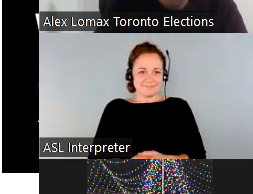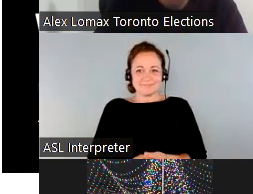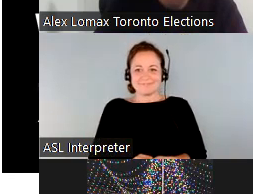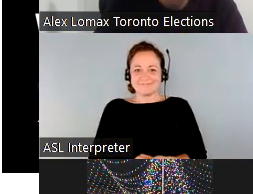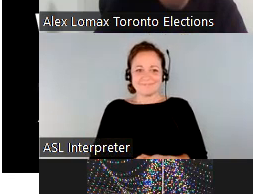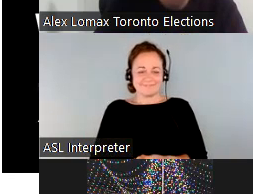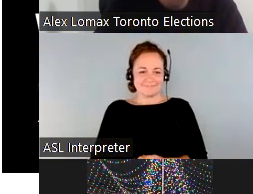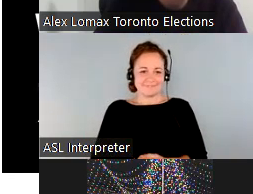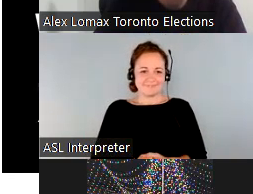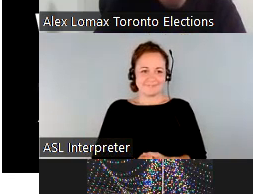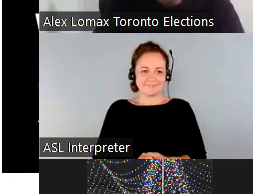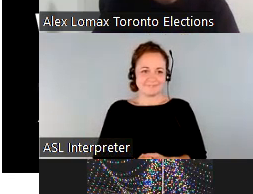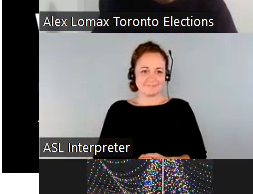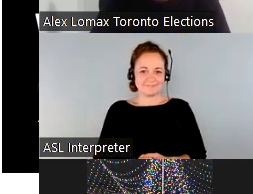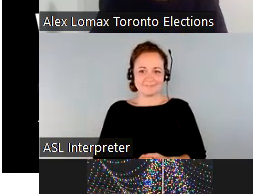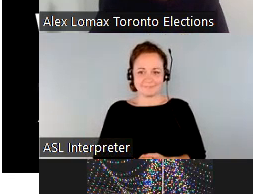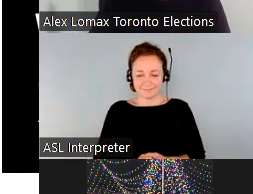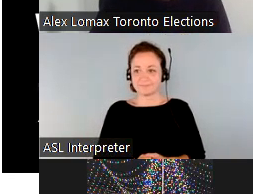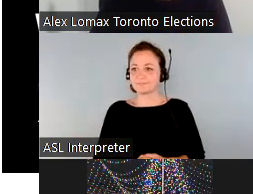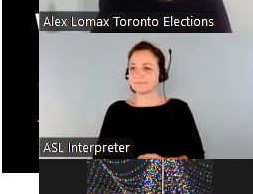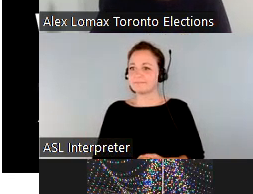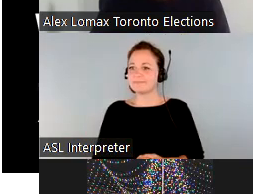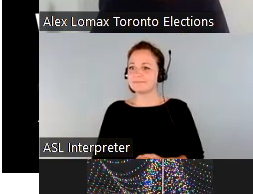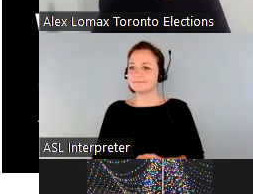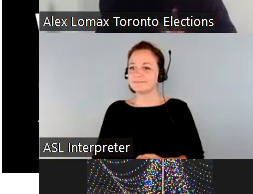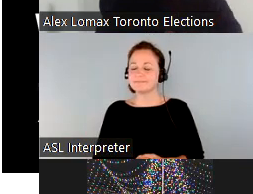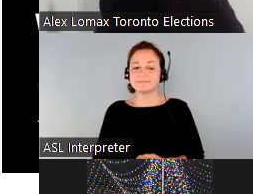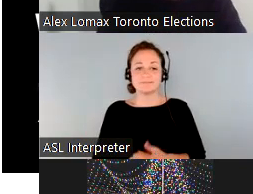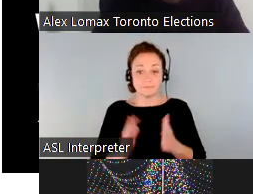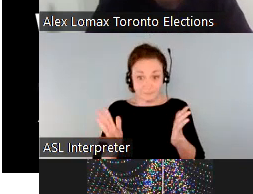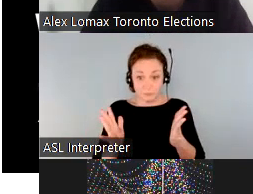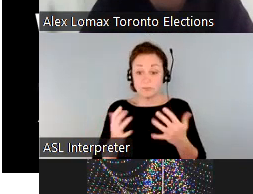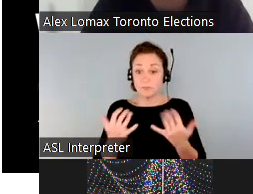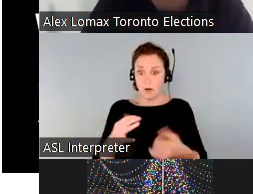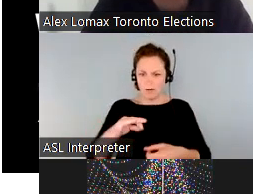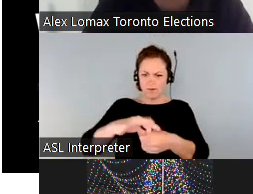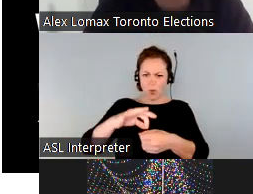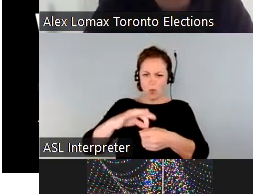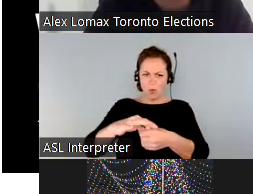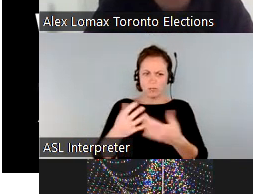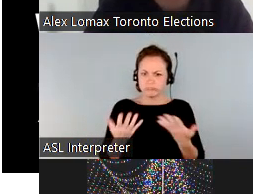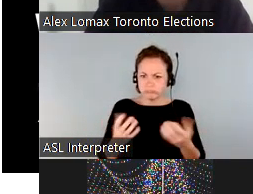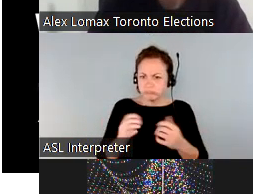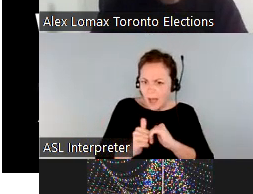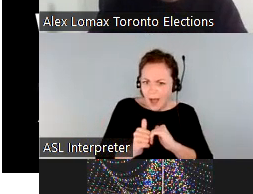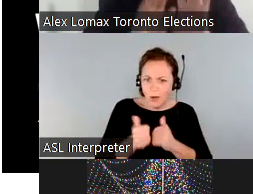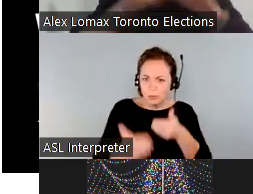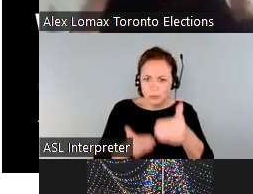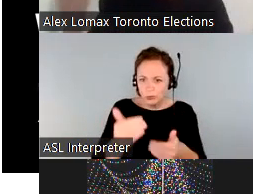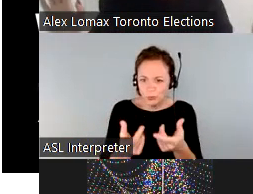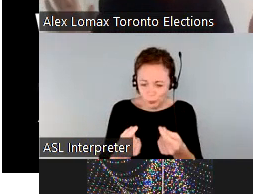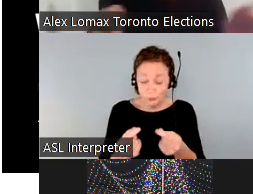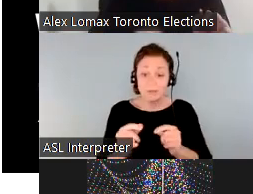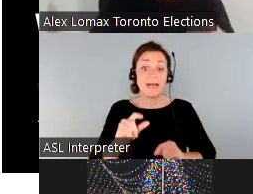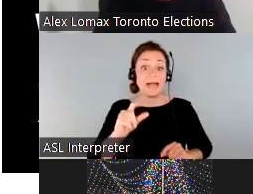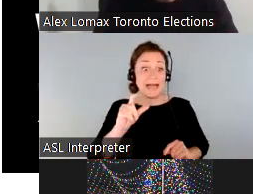Sorry, just one moment. Okay, great. So how to vote. So this is what to expect in a perfect world